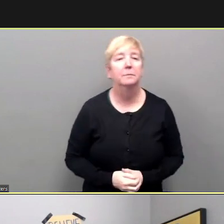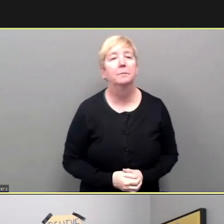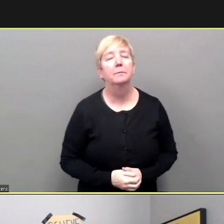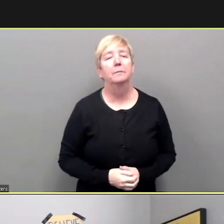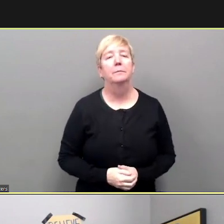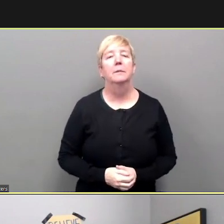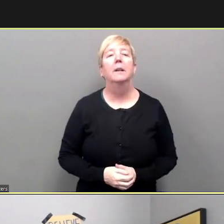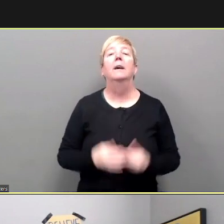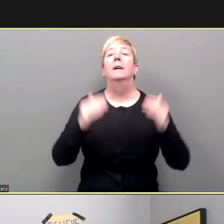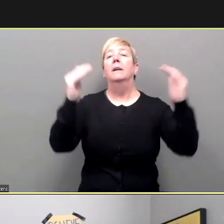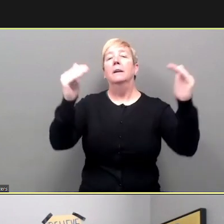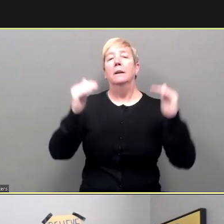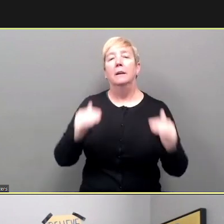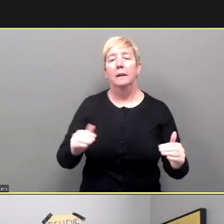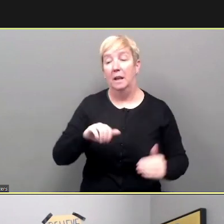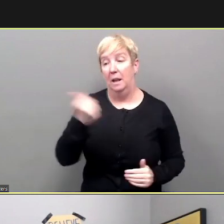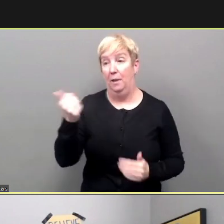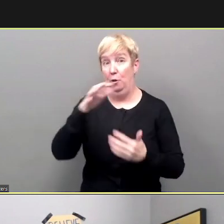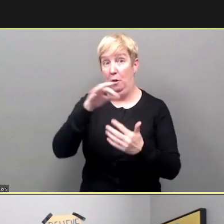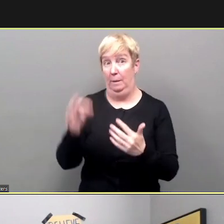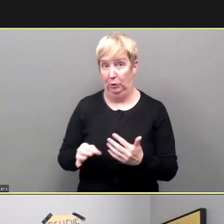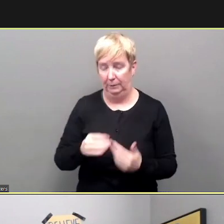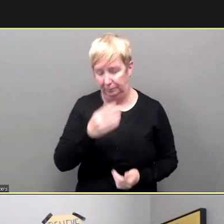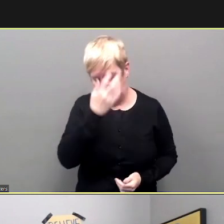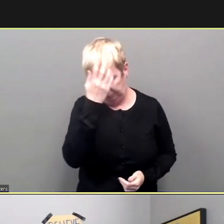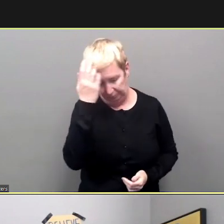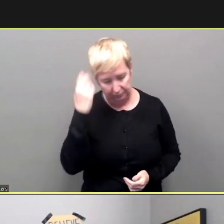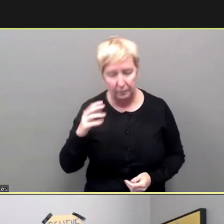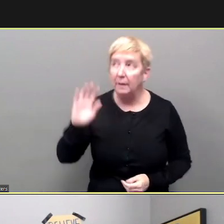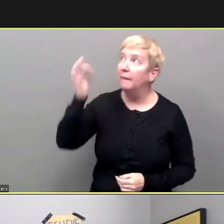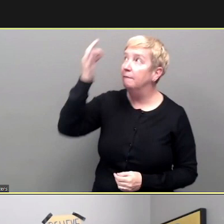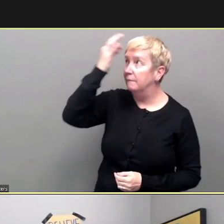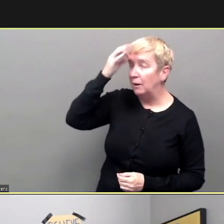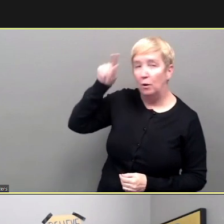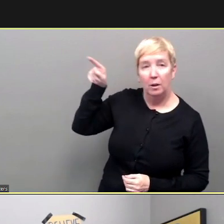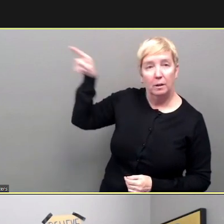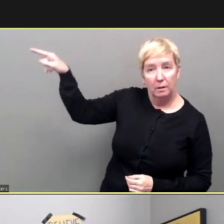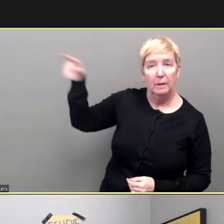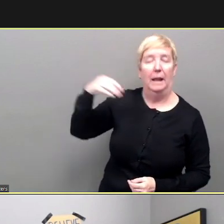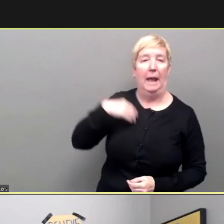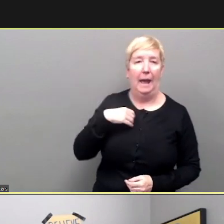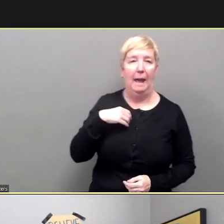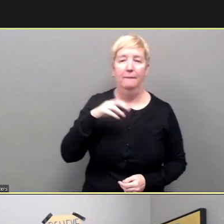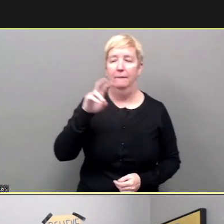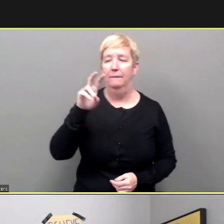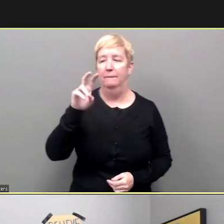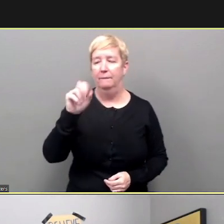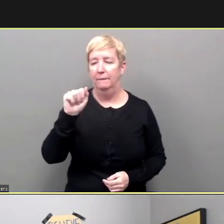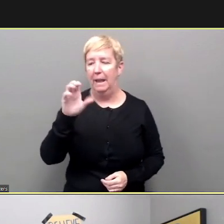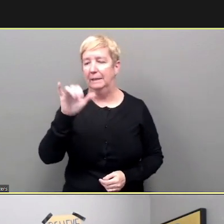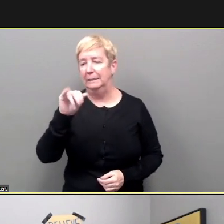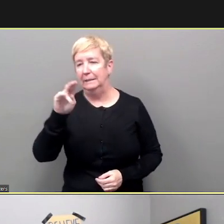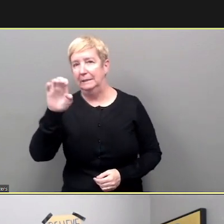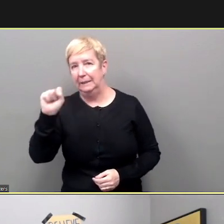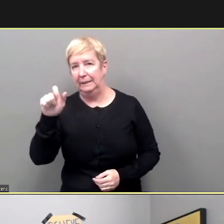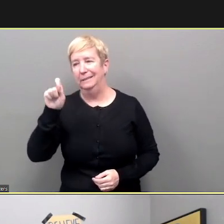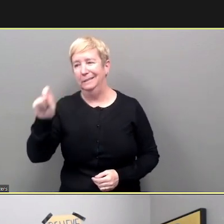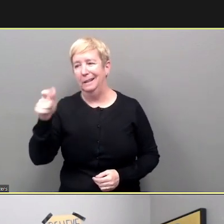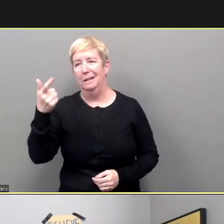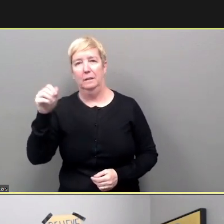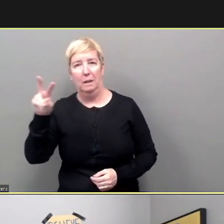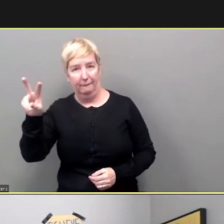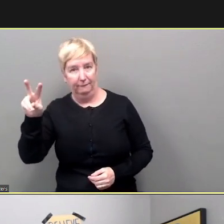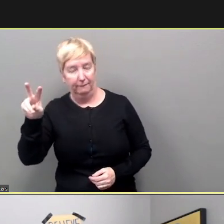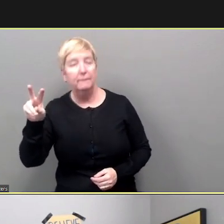And then the other option too is that the federal government has a vaccines.gov where another chunk